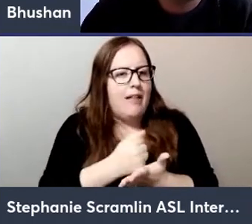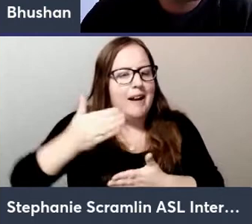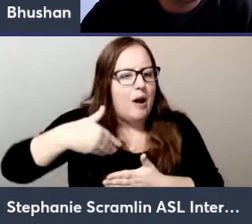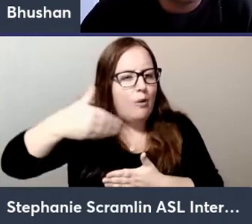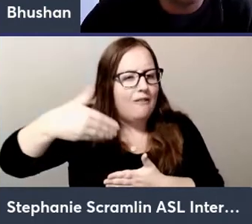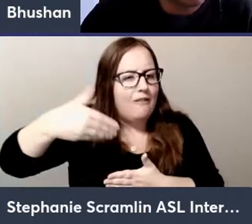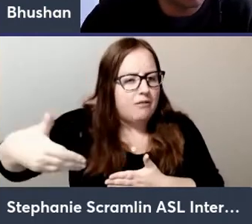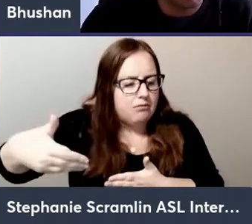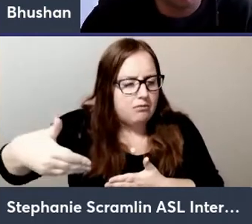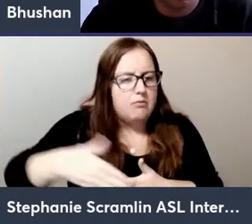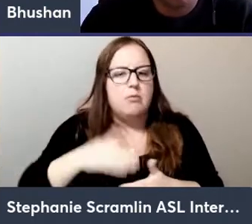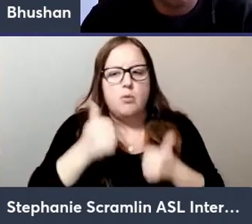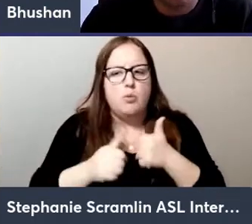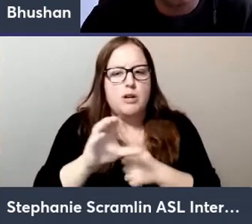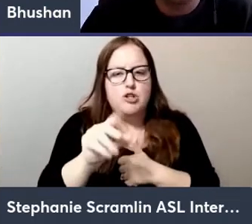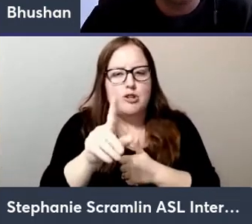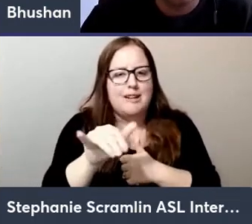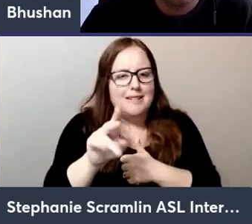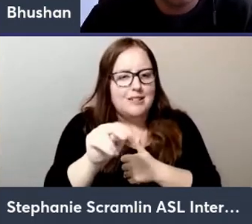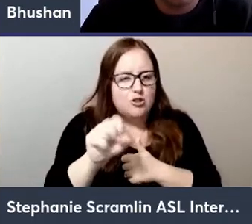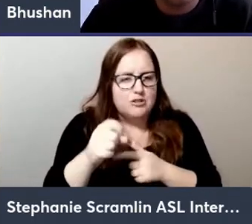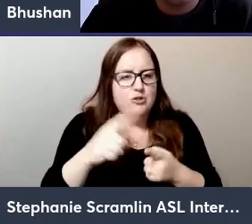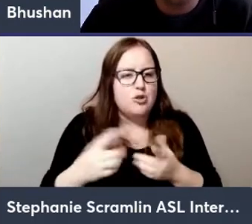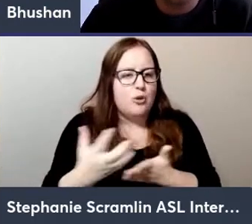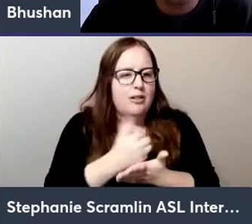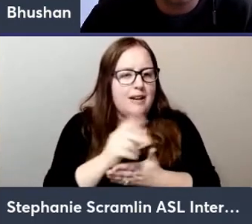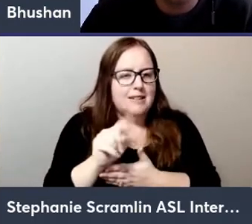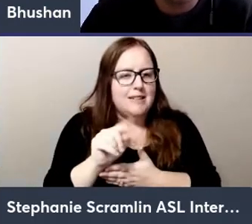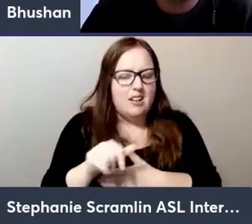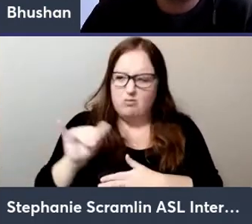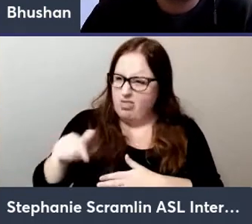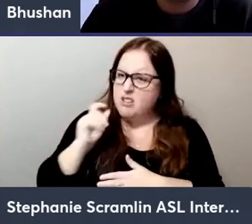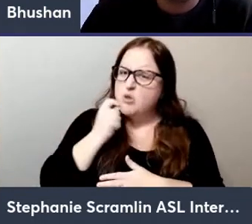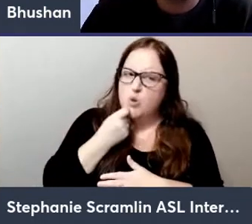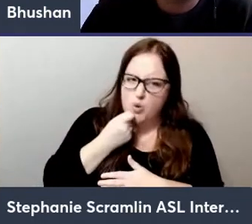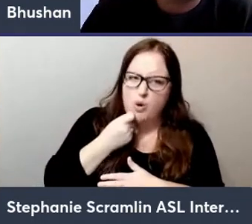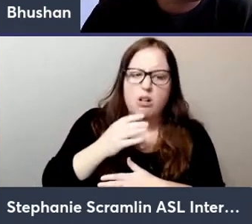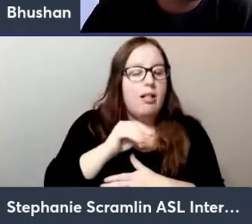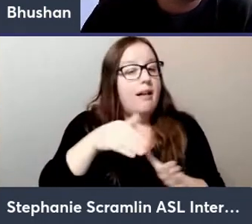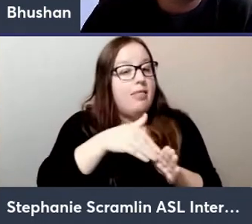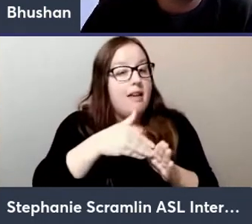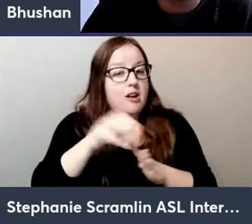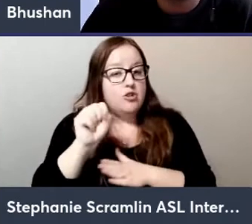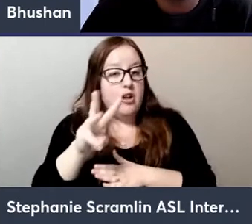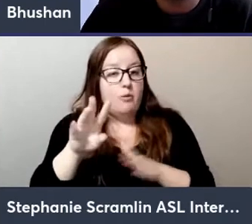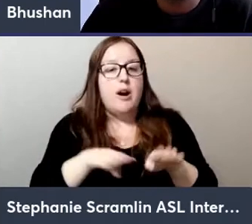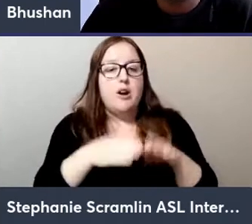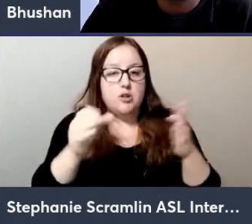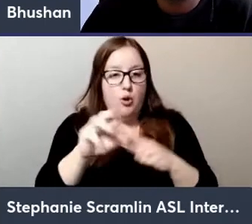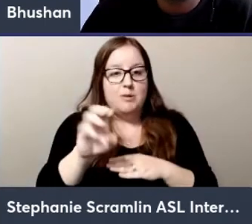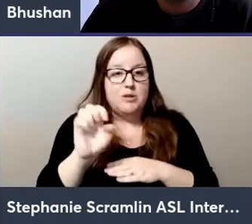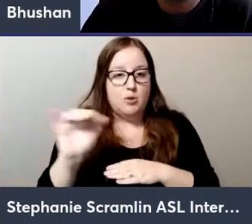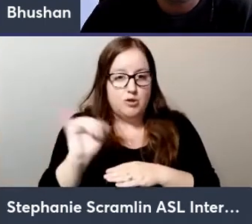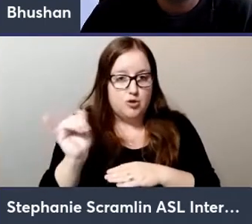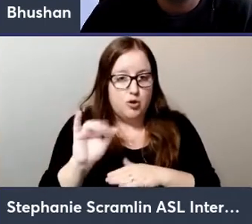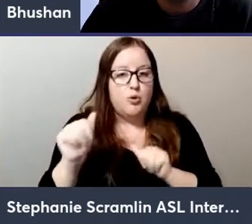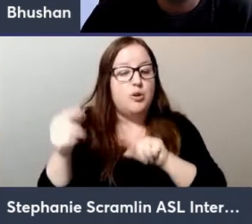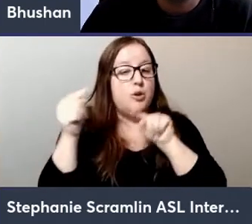in which conditions to collect that data. That's really cool. And the edge software is also open source, by the way. So you can go to